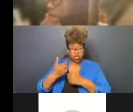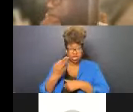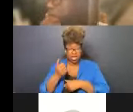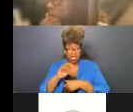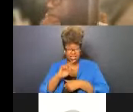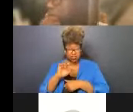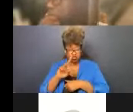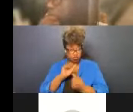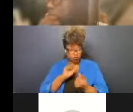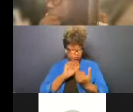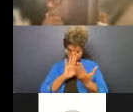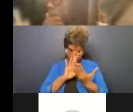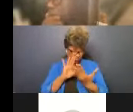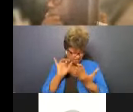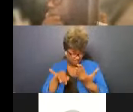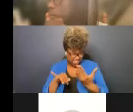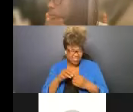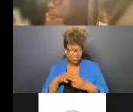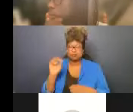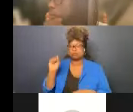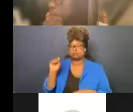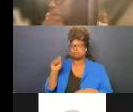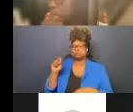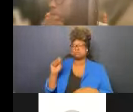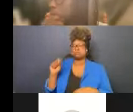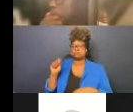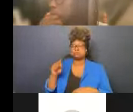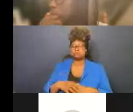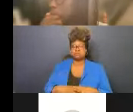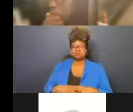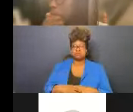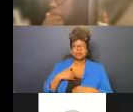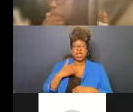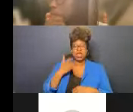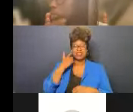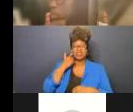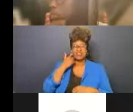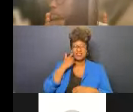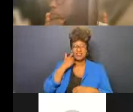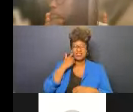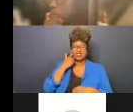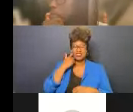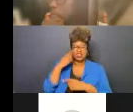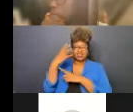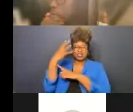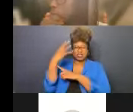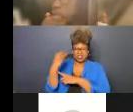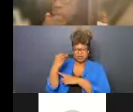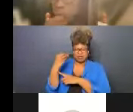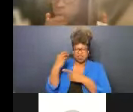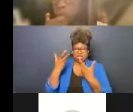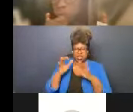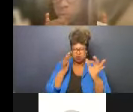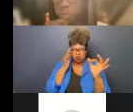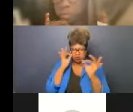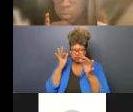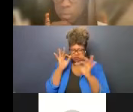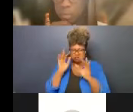still here. Yeah, that is. I just came off video just because it, not to be distracting while people were